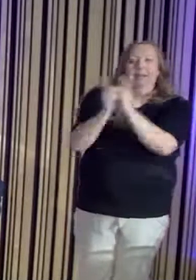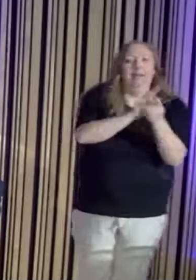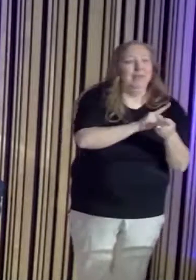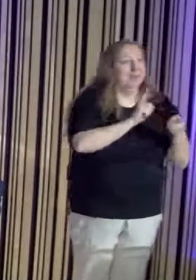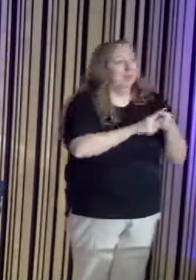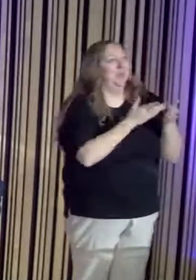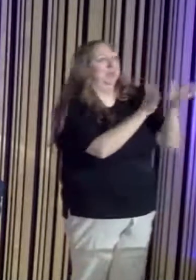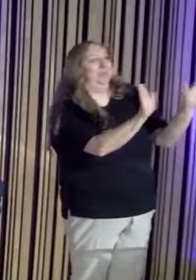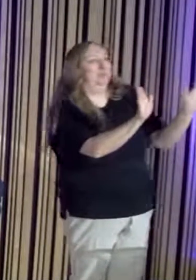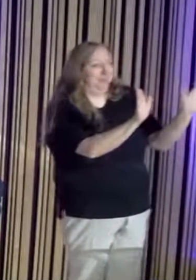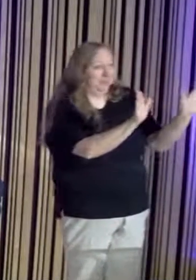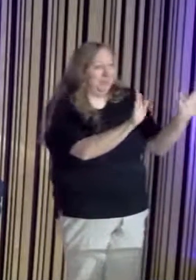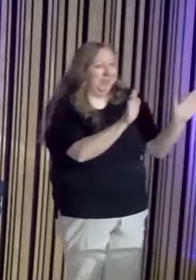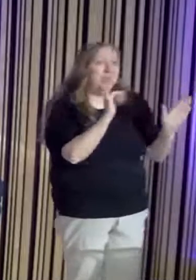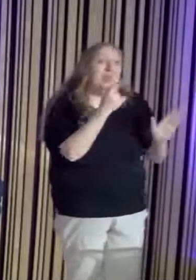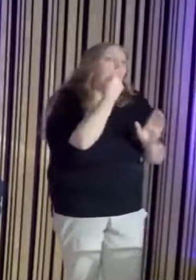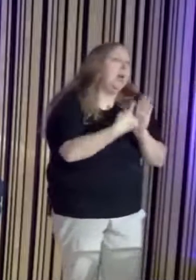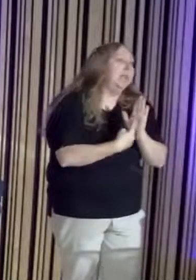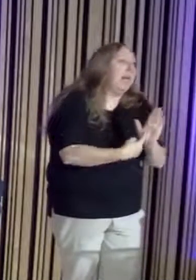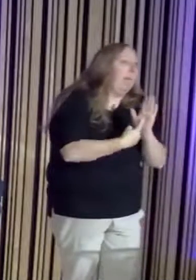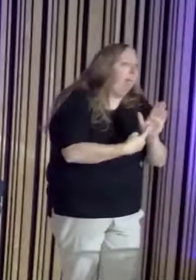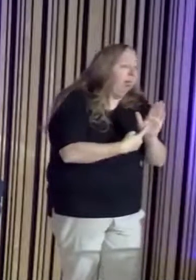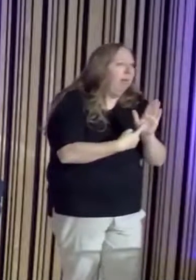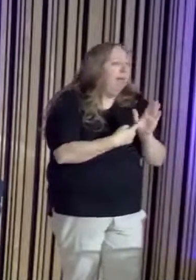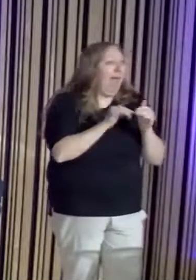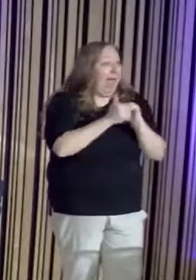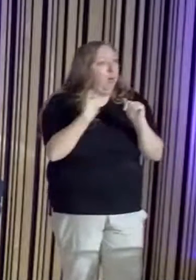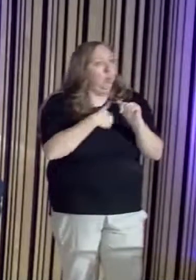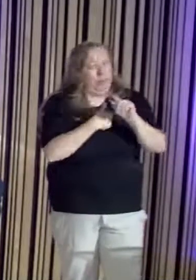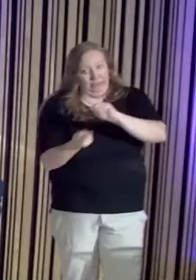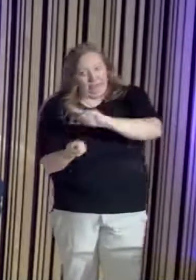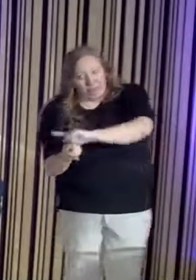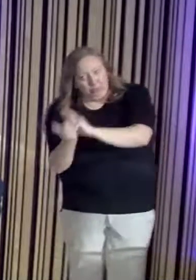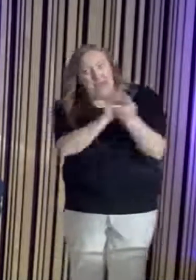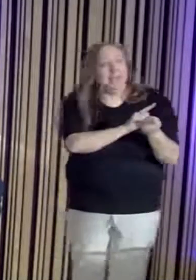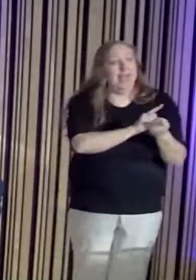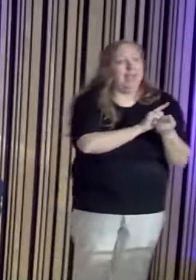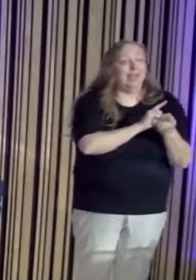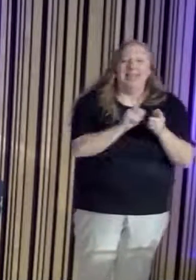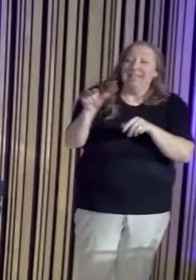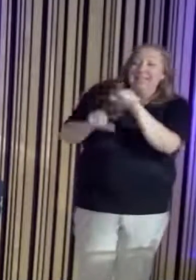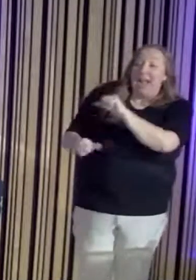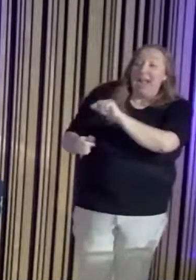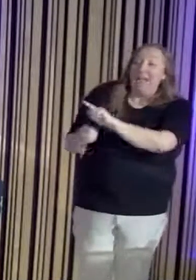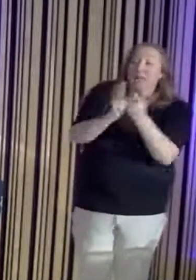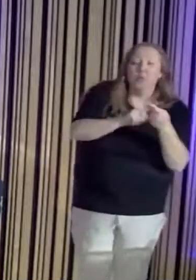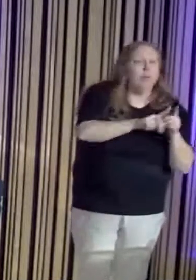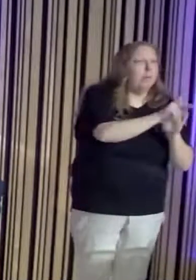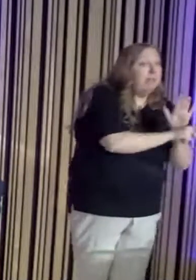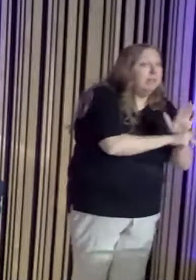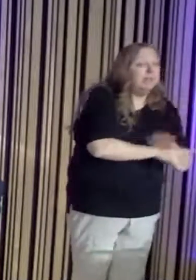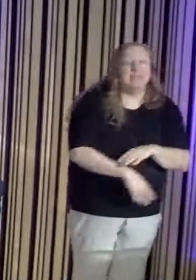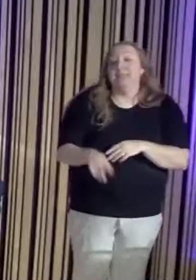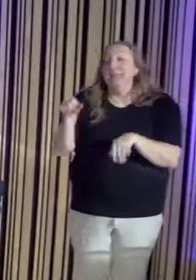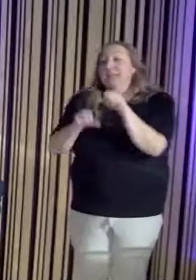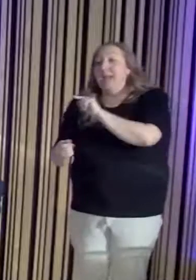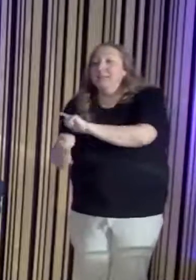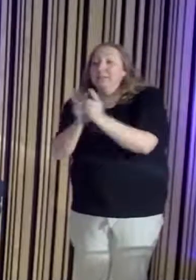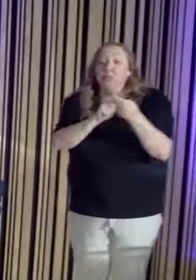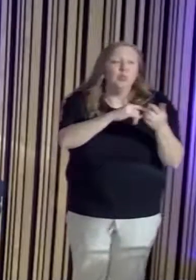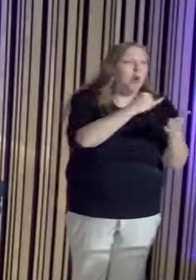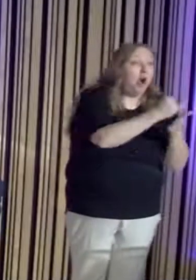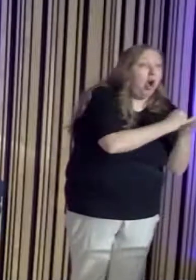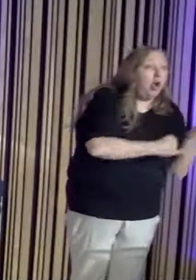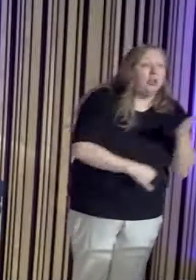As one example, but translating the science into policy is a great challenge that the foundation has